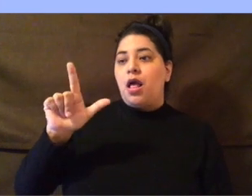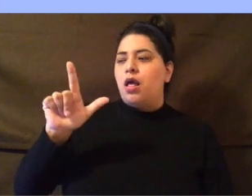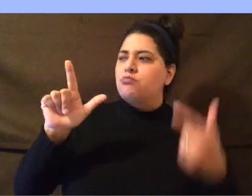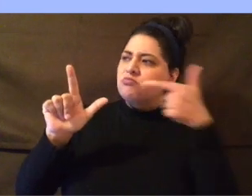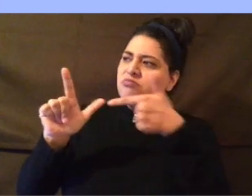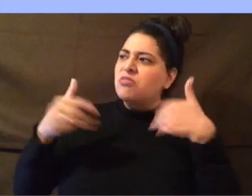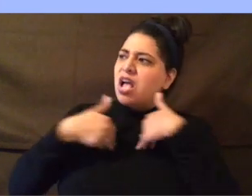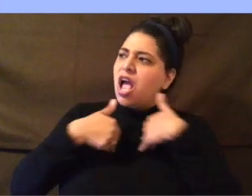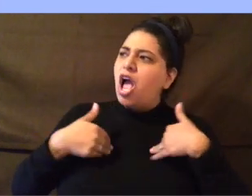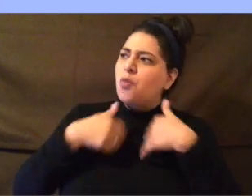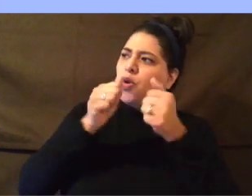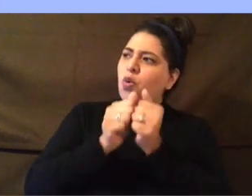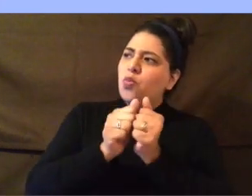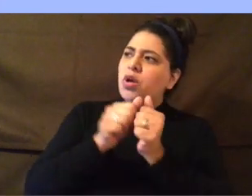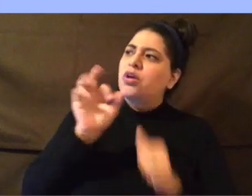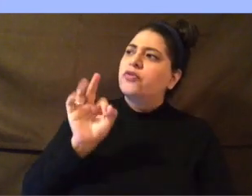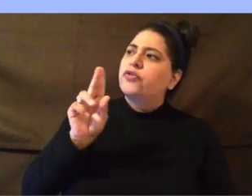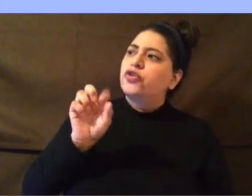Mammals are animals with fur.